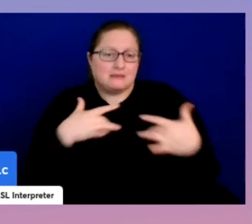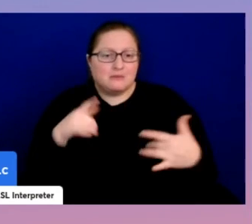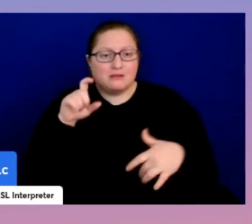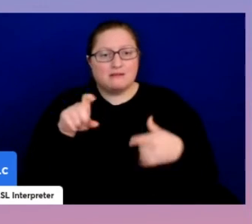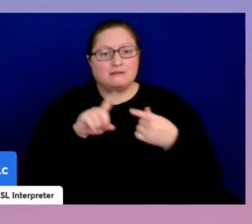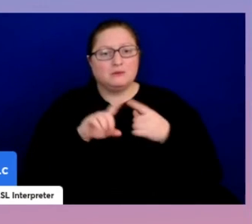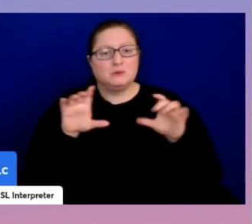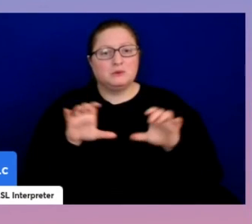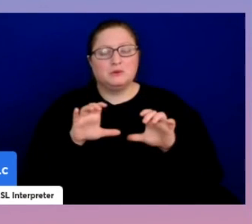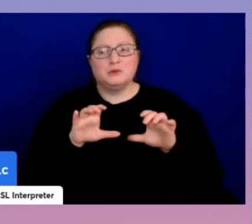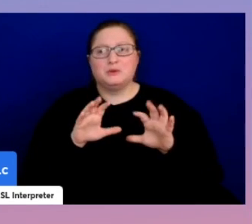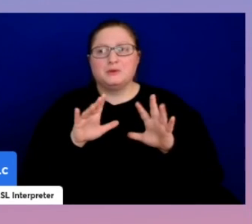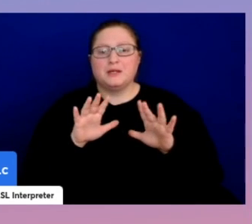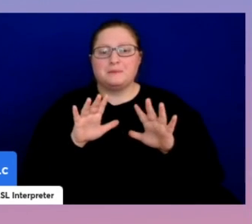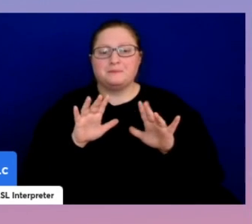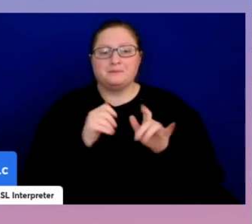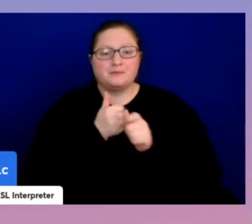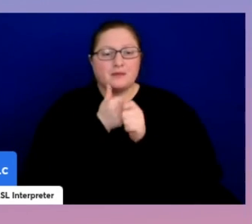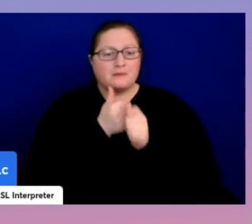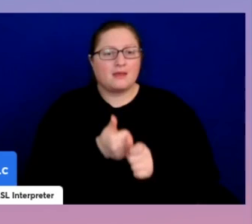do by